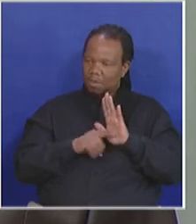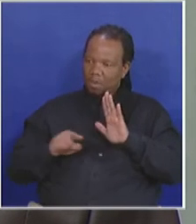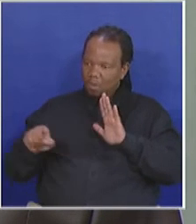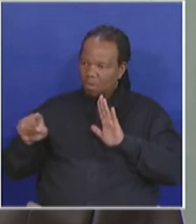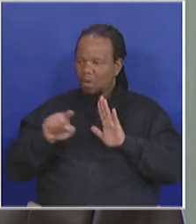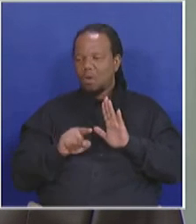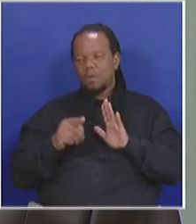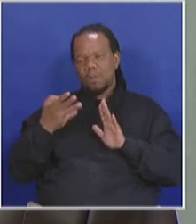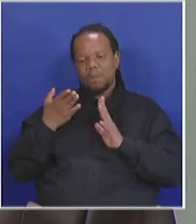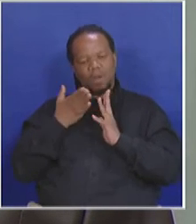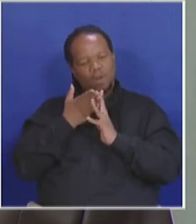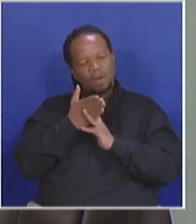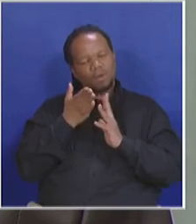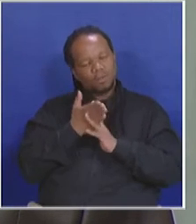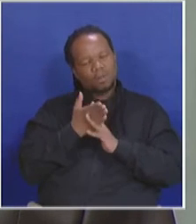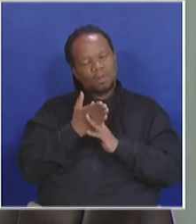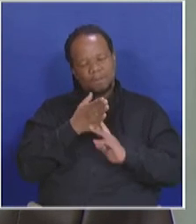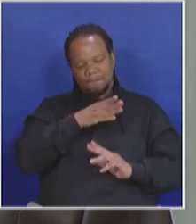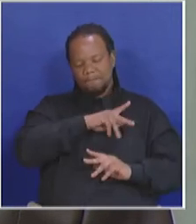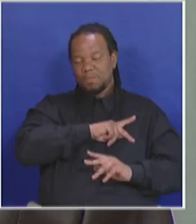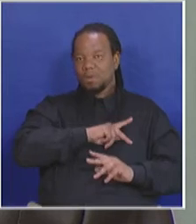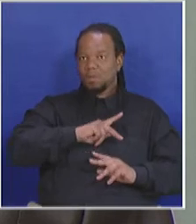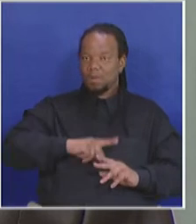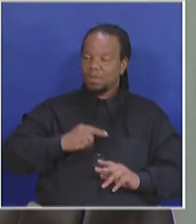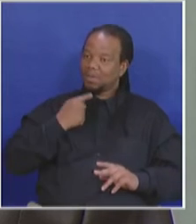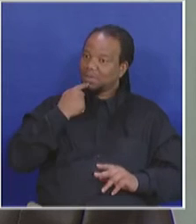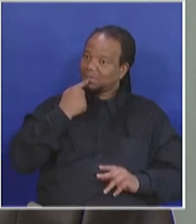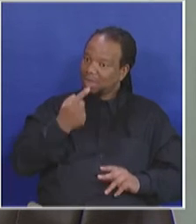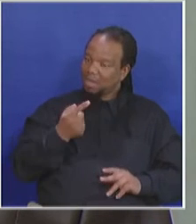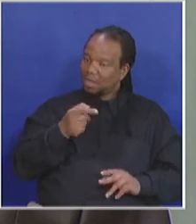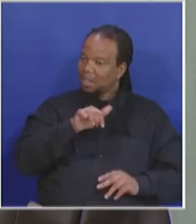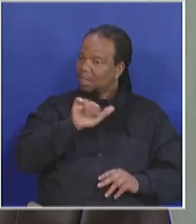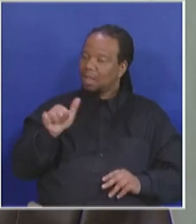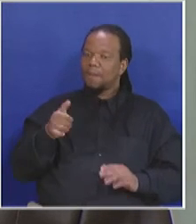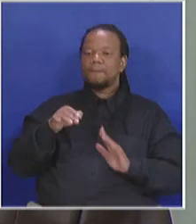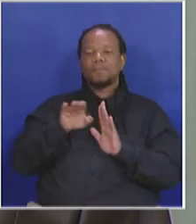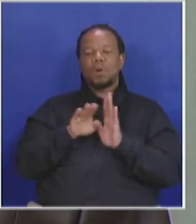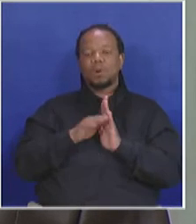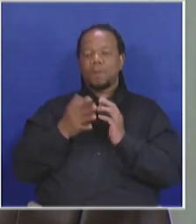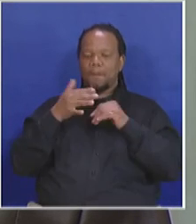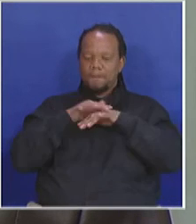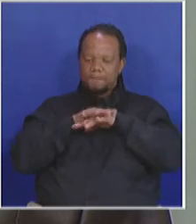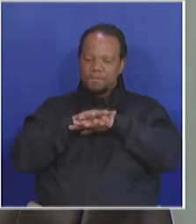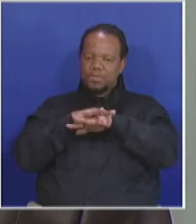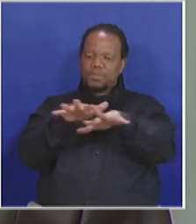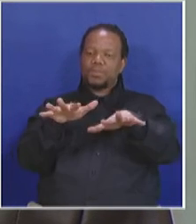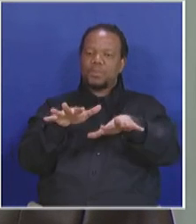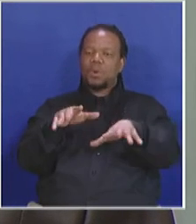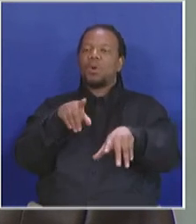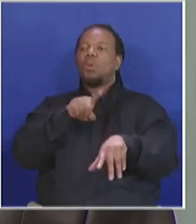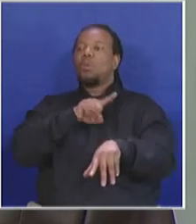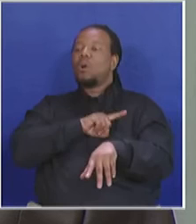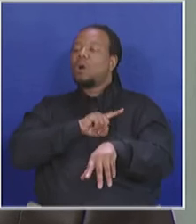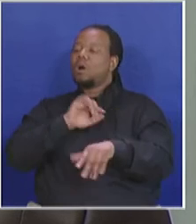a commitment that this program will be rolled out across all districts of the province to change the lives of the